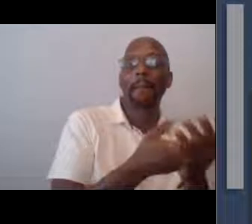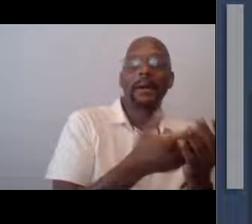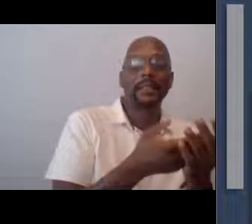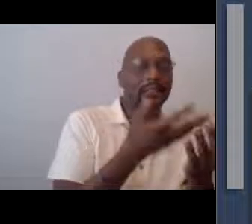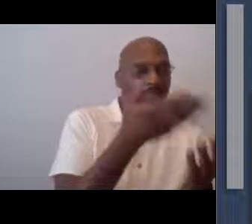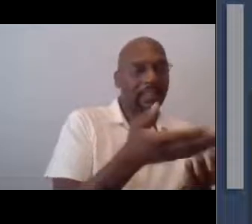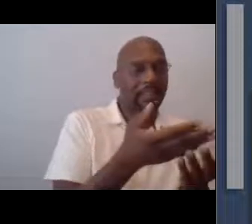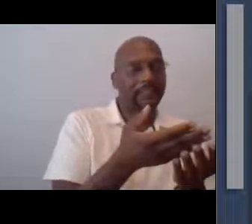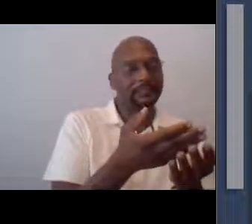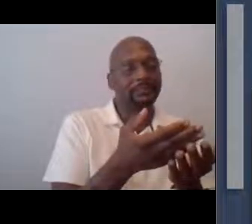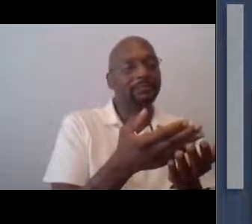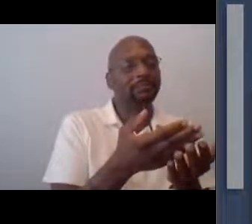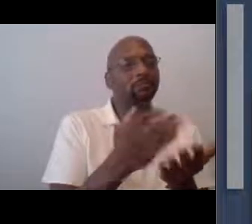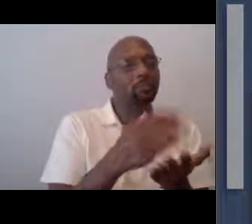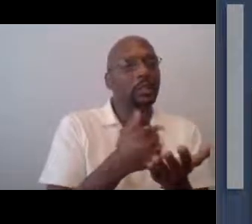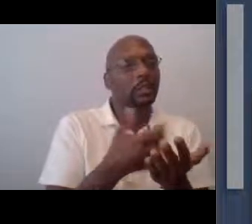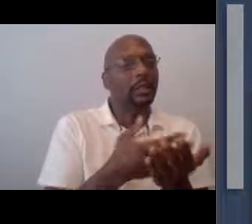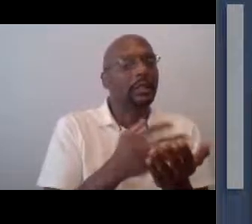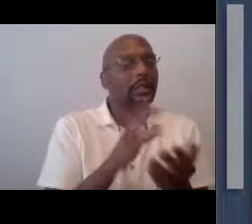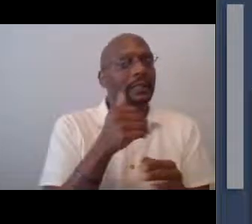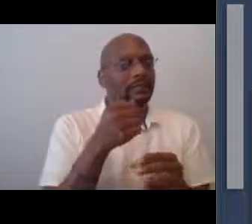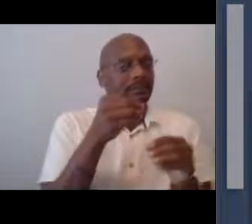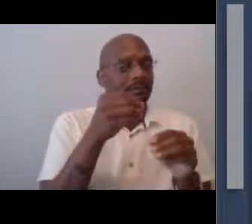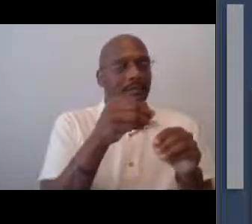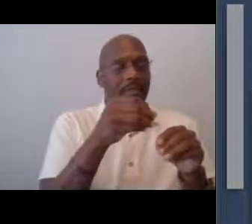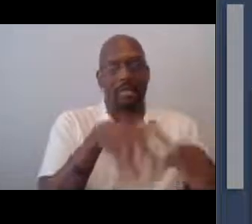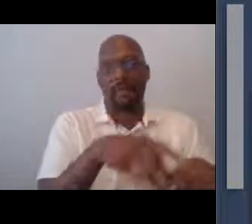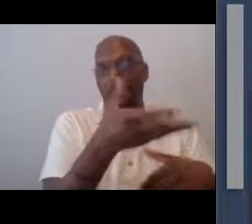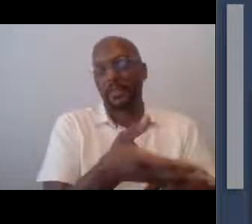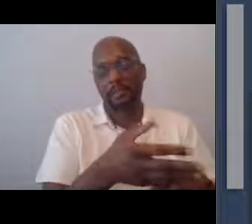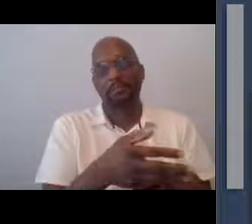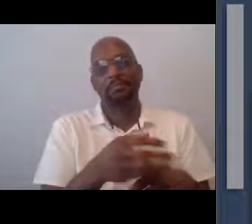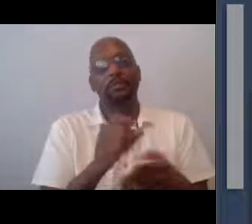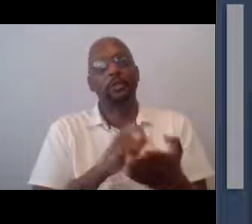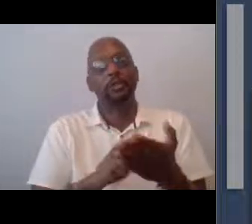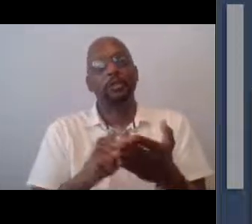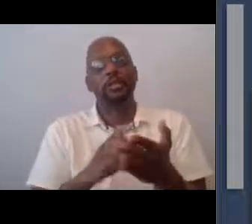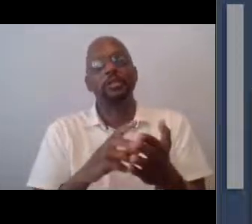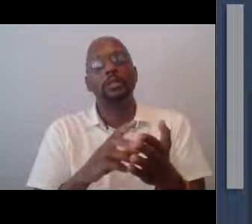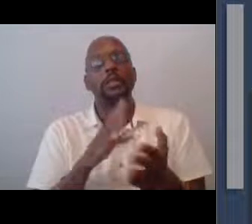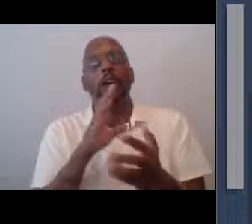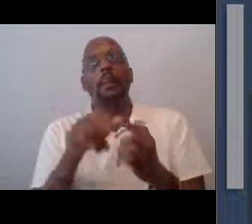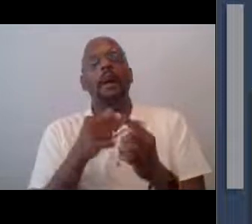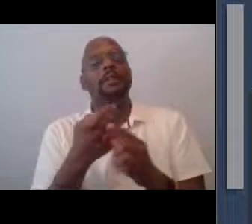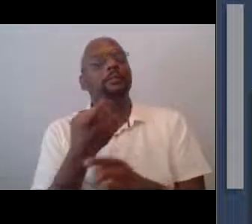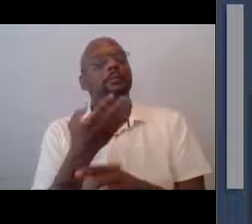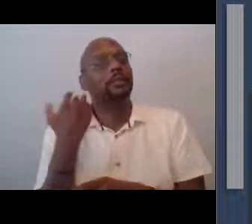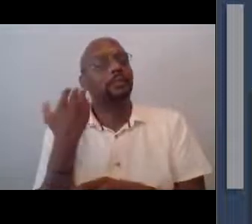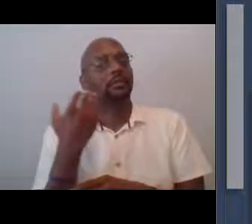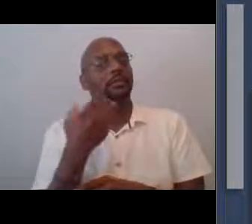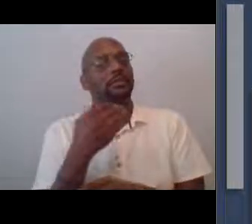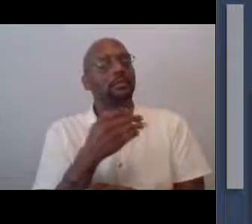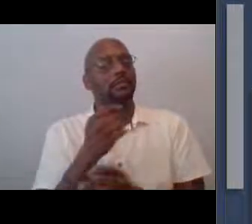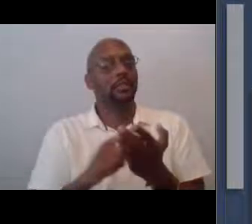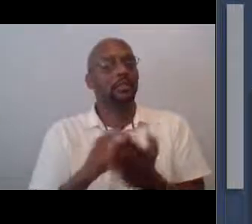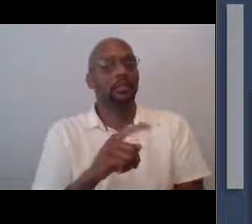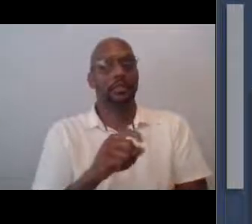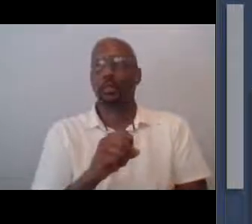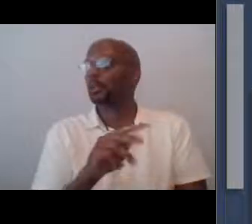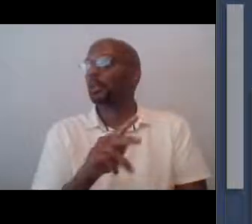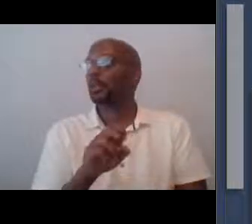So just some of the stuff that Secretary and Tokes both talked about. I mean, Secretary Tokes and Tony both talked about.